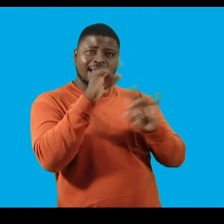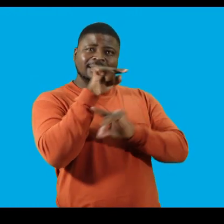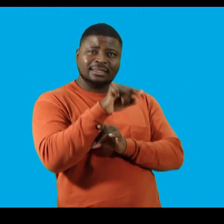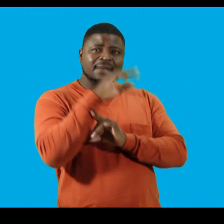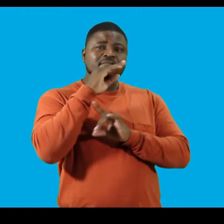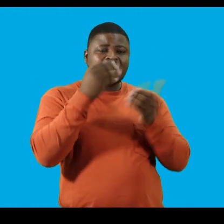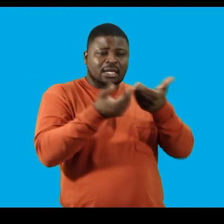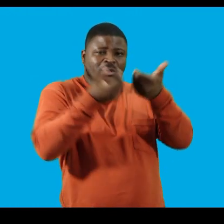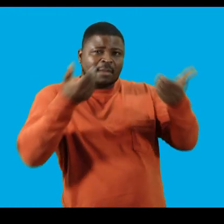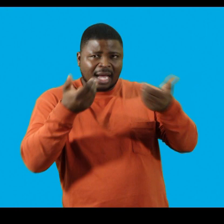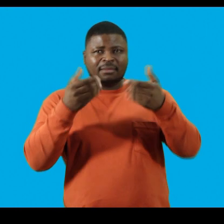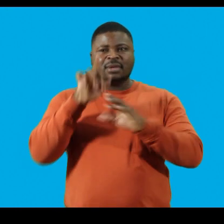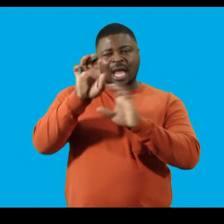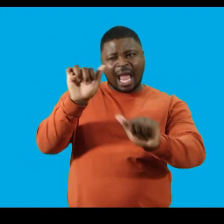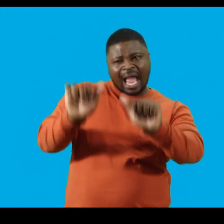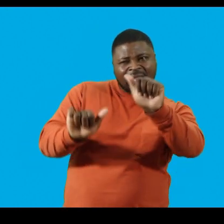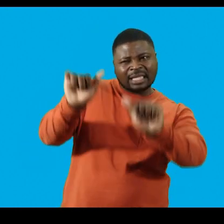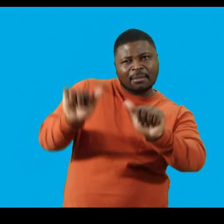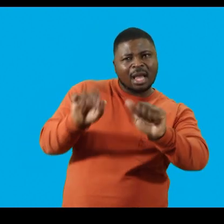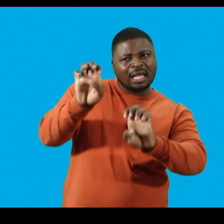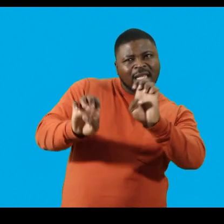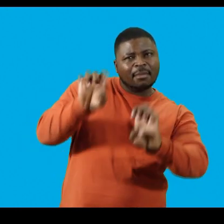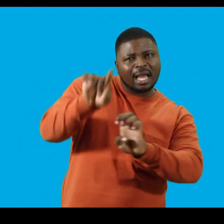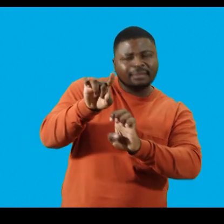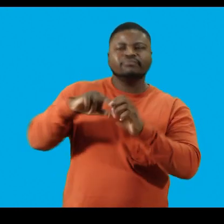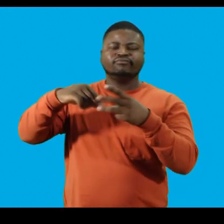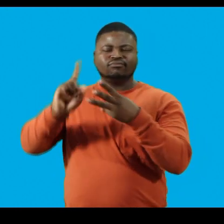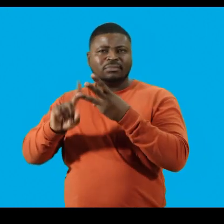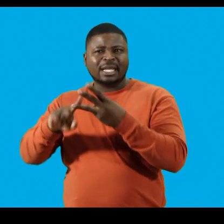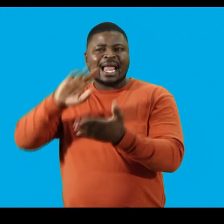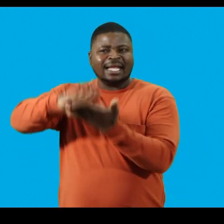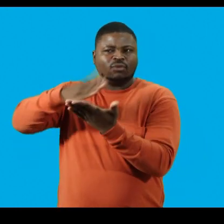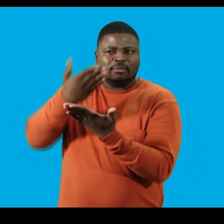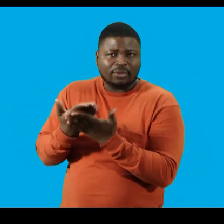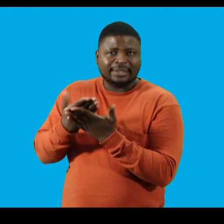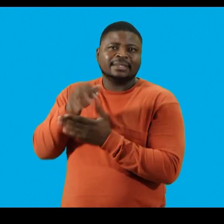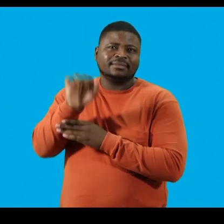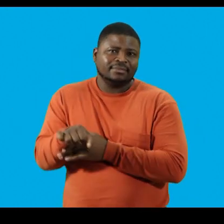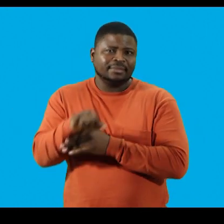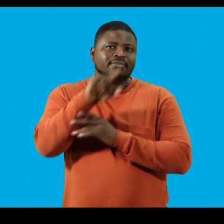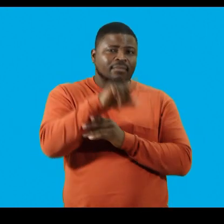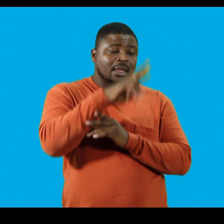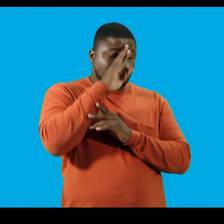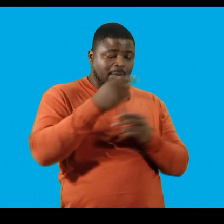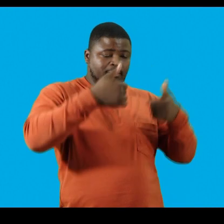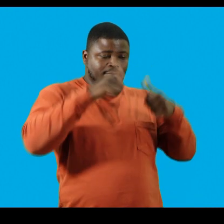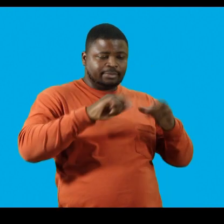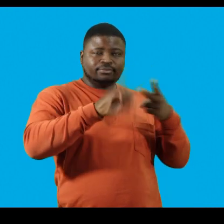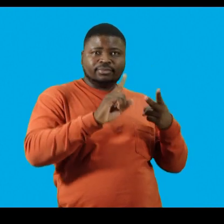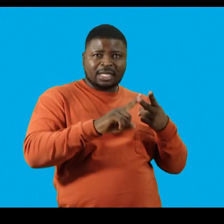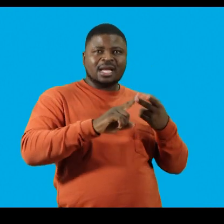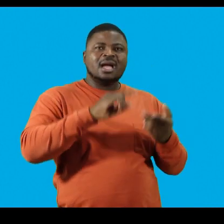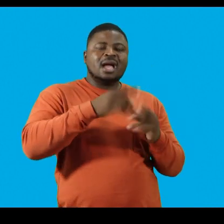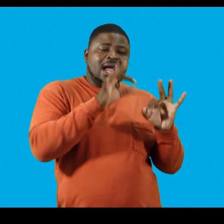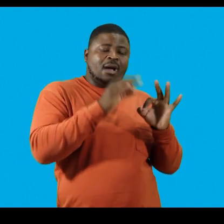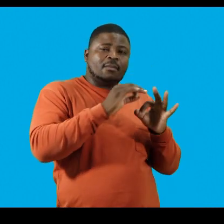to separate, examine, and interpret. If they ask you to calculate, you need